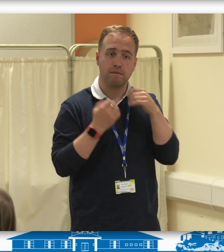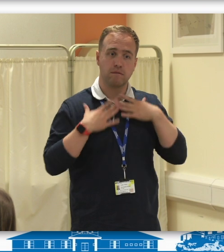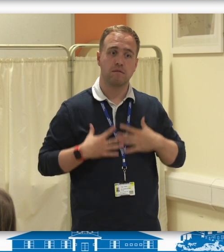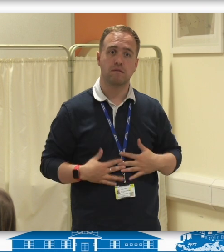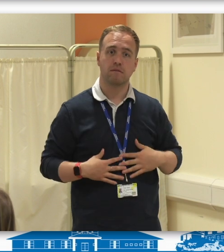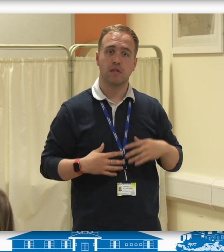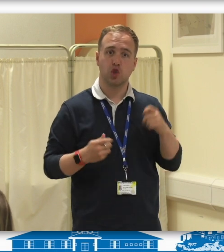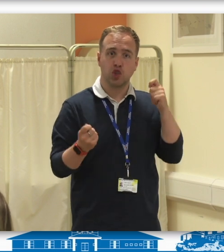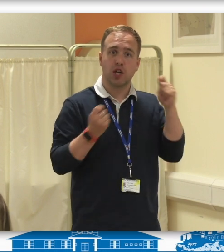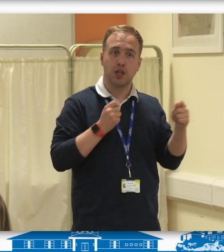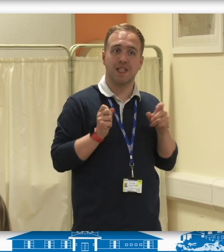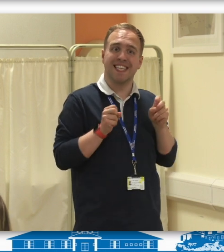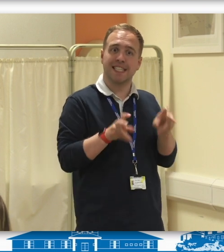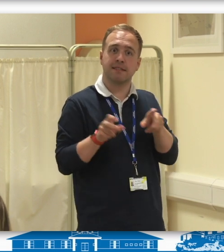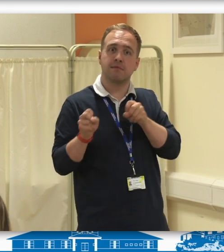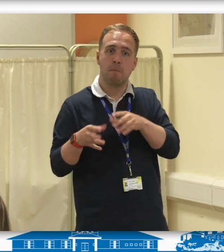system dysfunction.